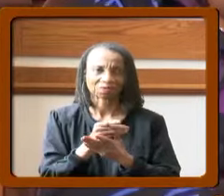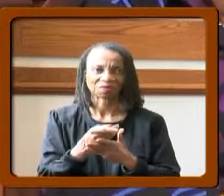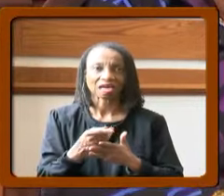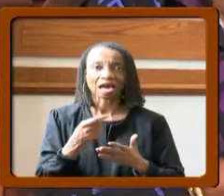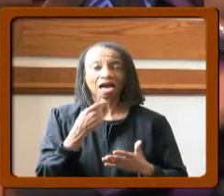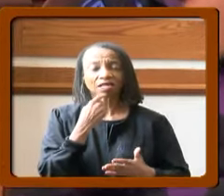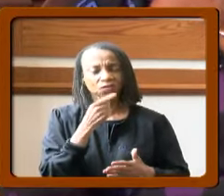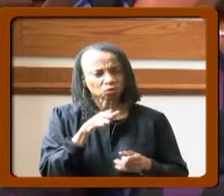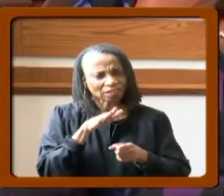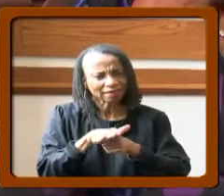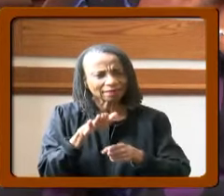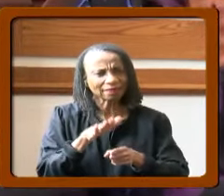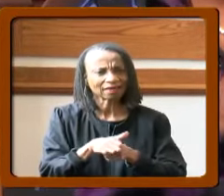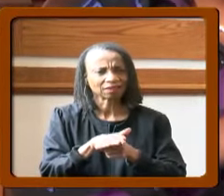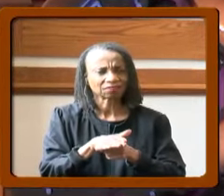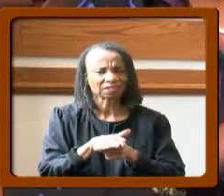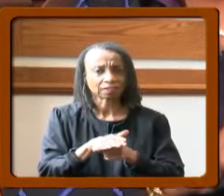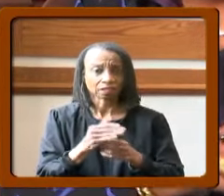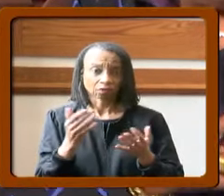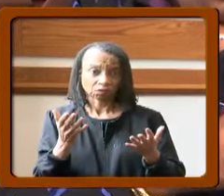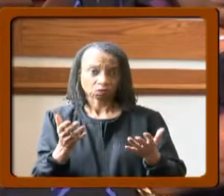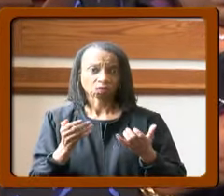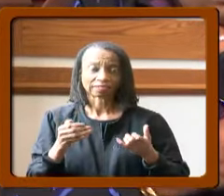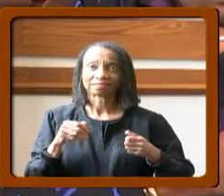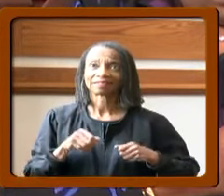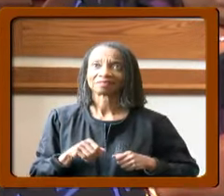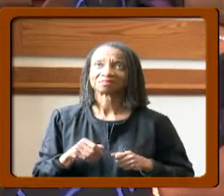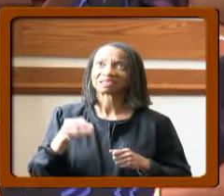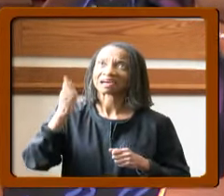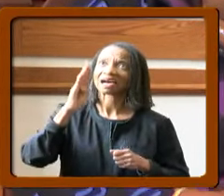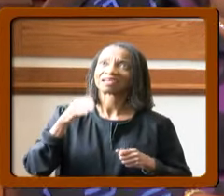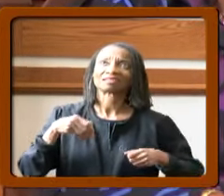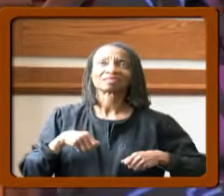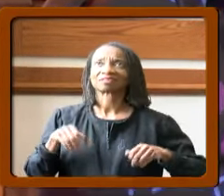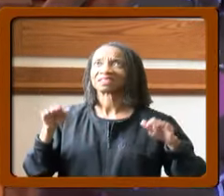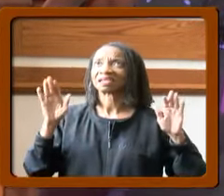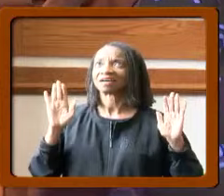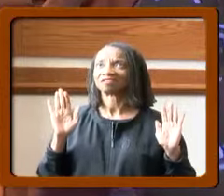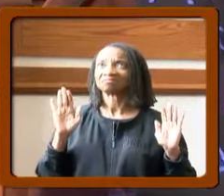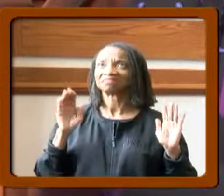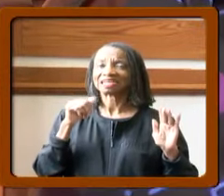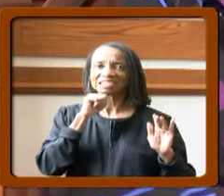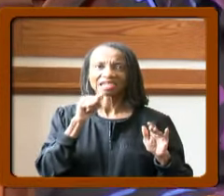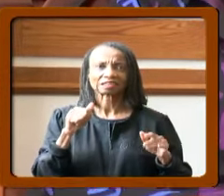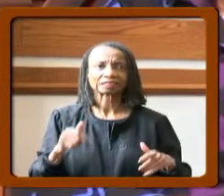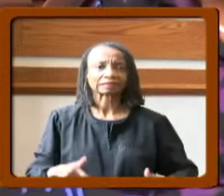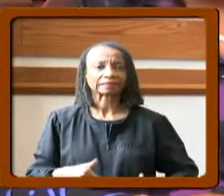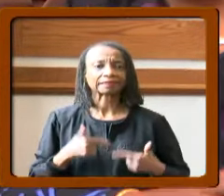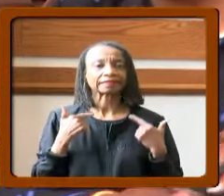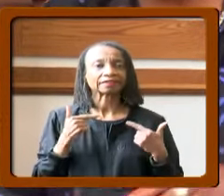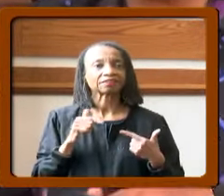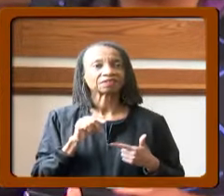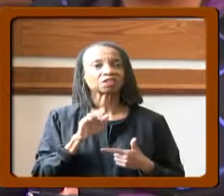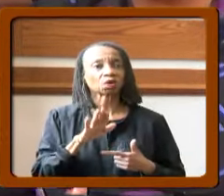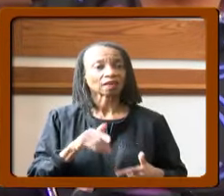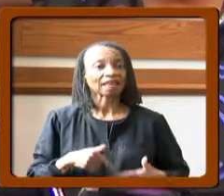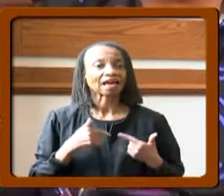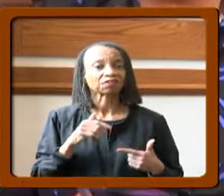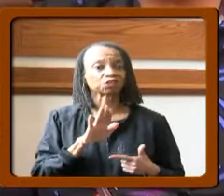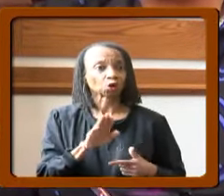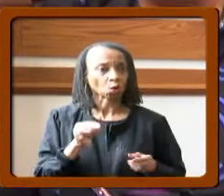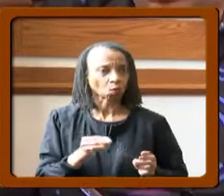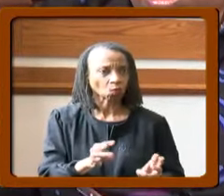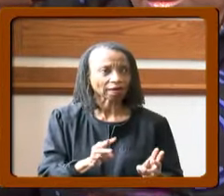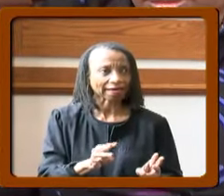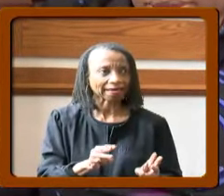I've told you enough. If you want to surrender to God and not just live your life on your own terms, my beloved,